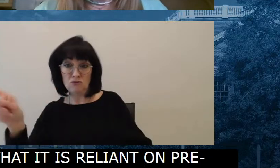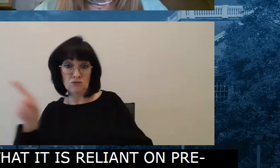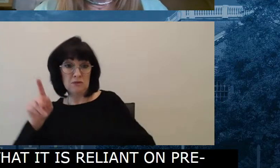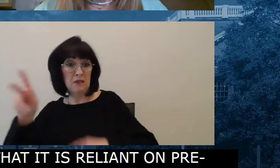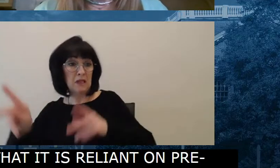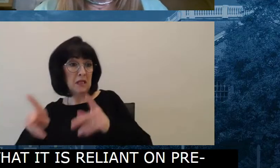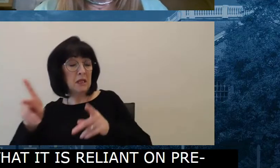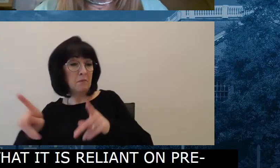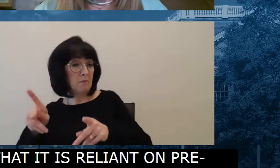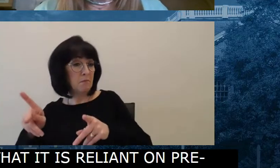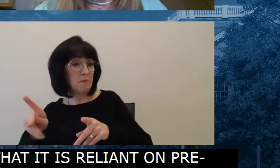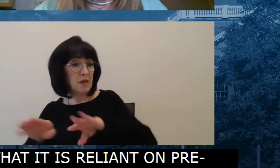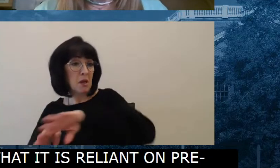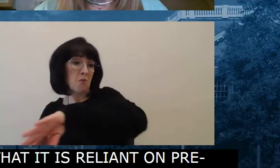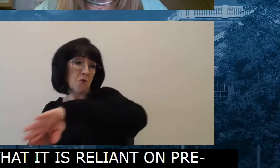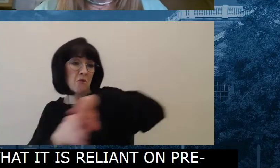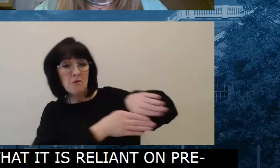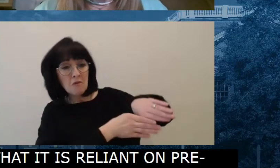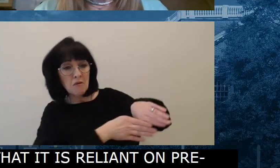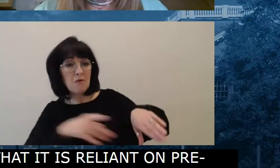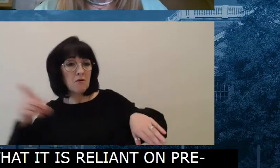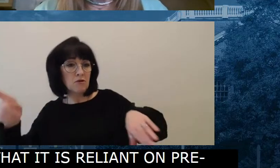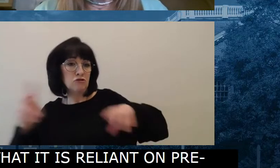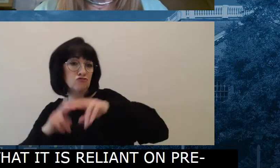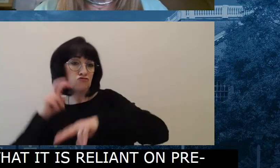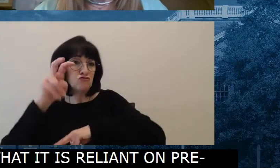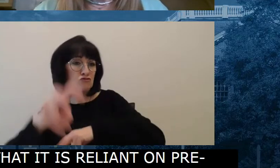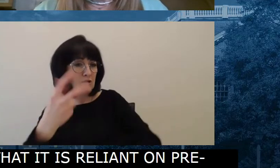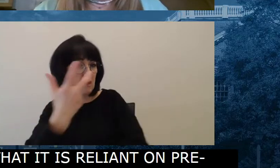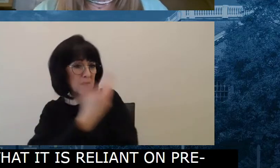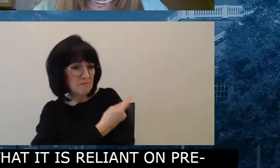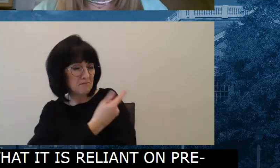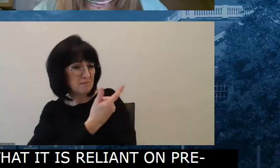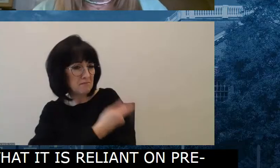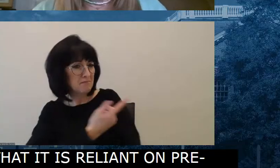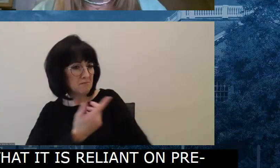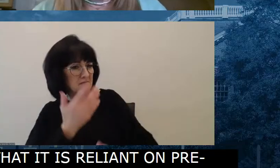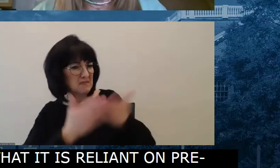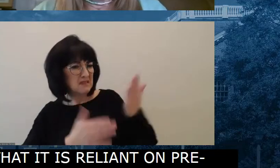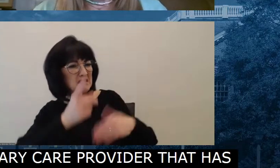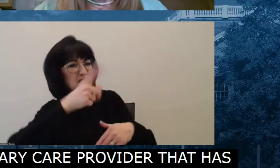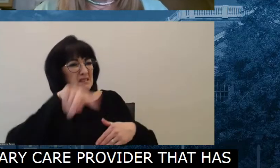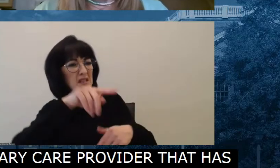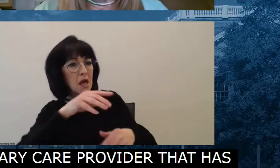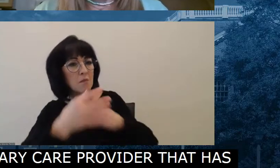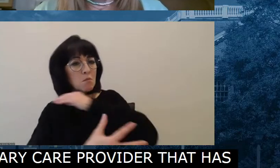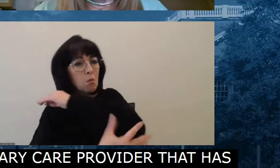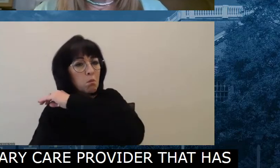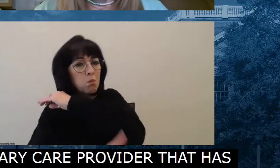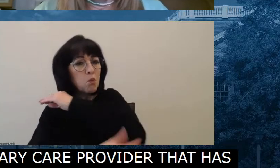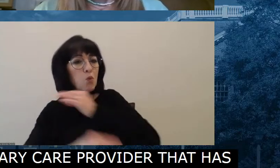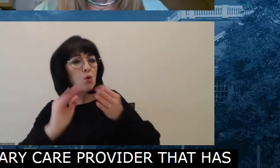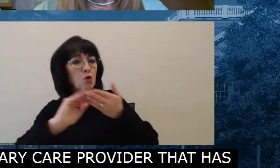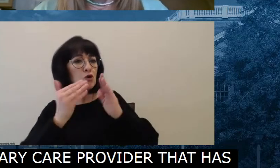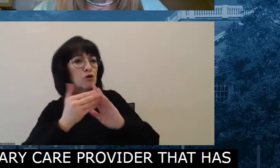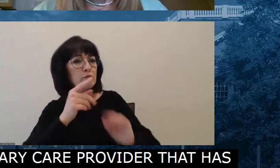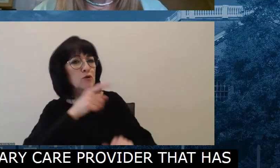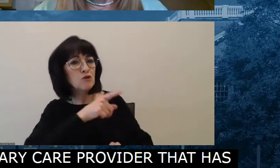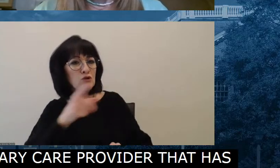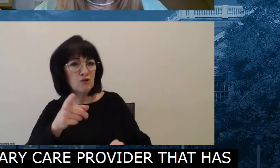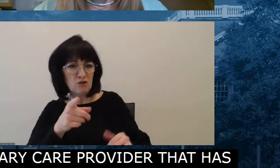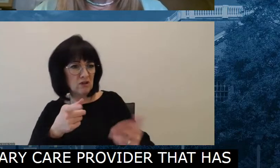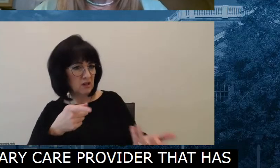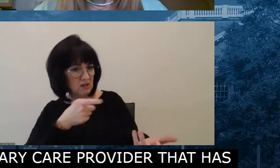and maybe a lot of people in the underserved groups wouldn't have that? Yeah, so that's a really great question, and one